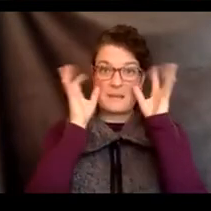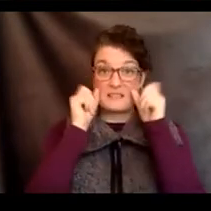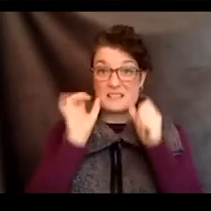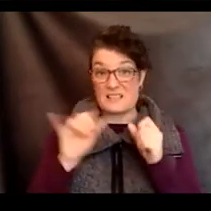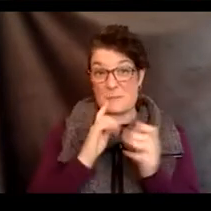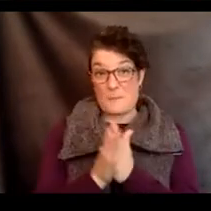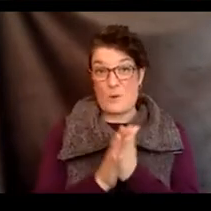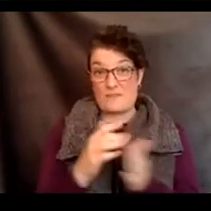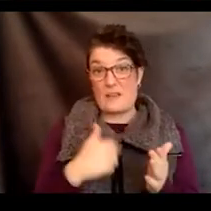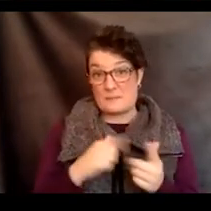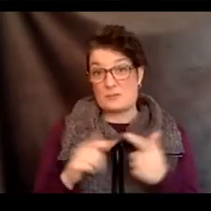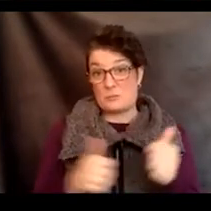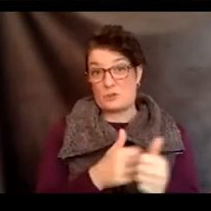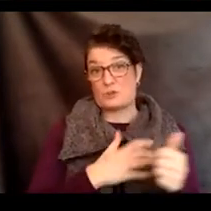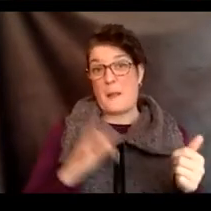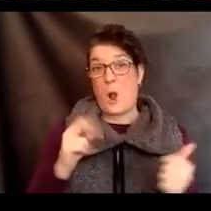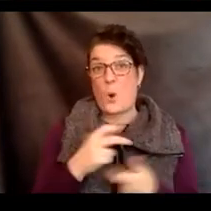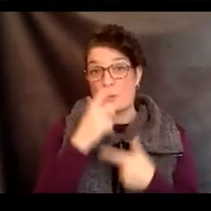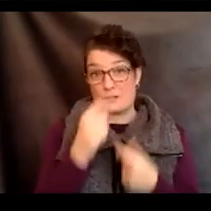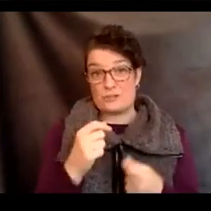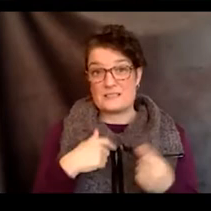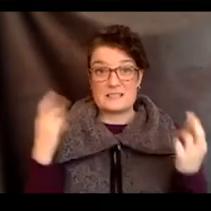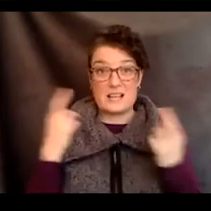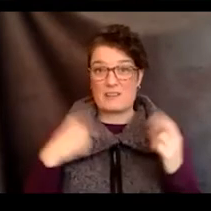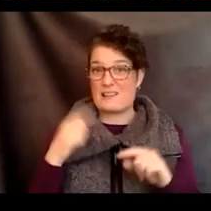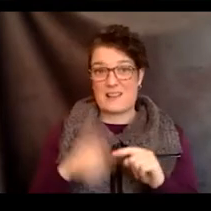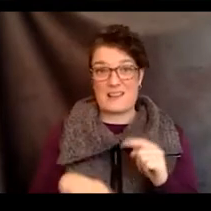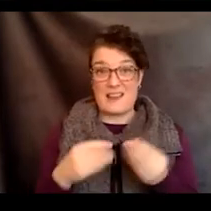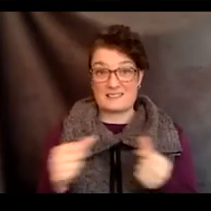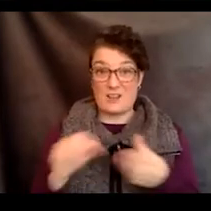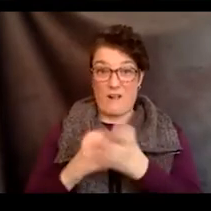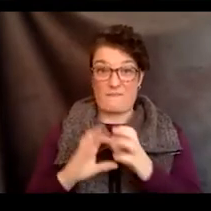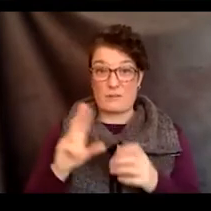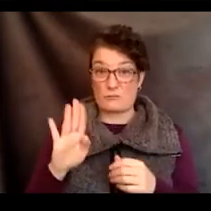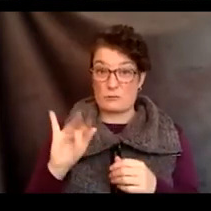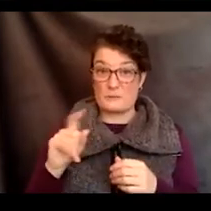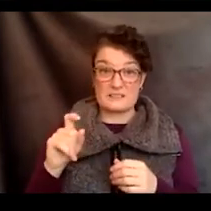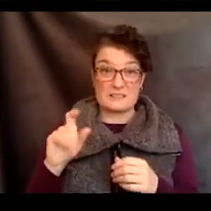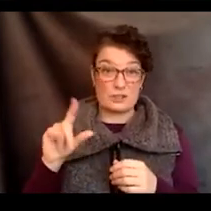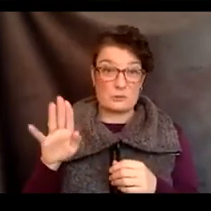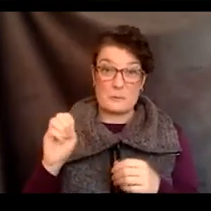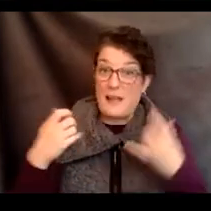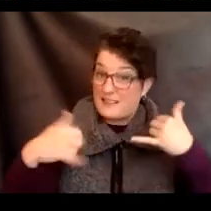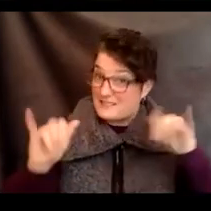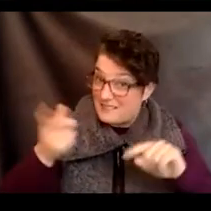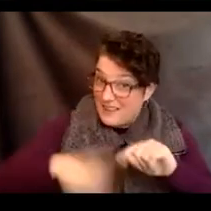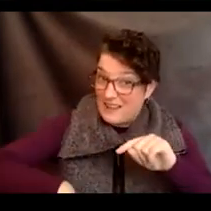that really motivated me to pursue my own interest, because I realized that I can't solve a Rubik's Cube. I still can't solve a Rubik's Cube. And